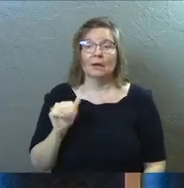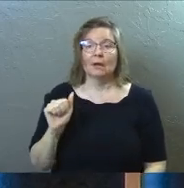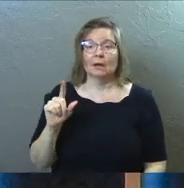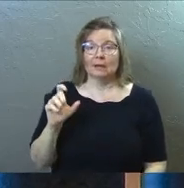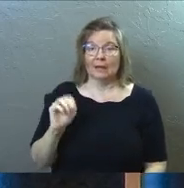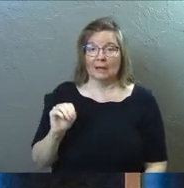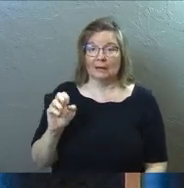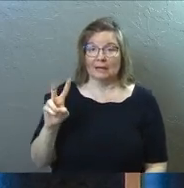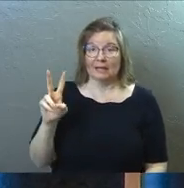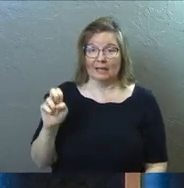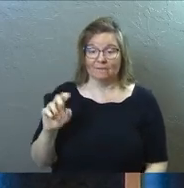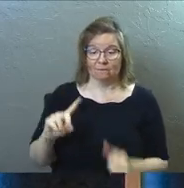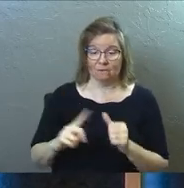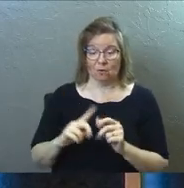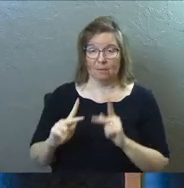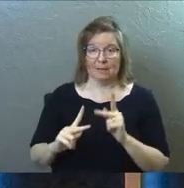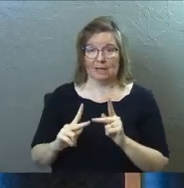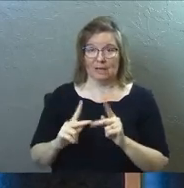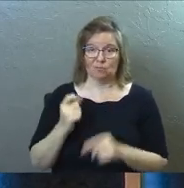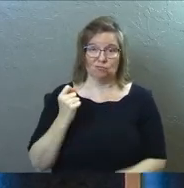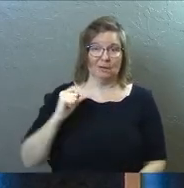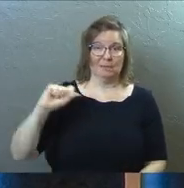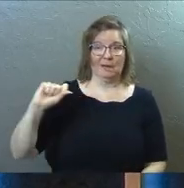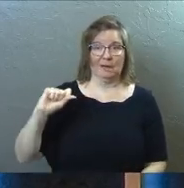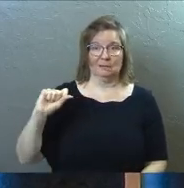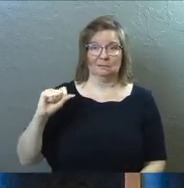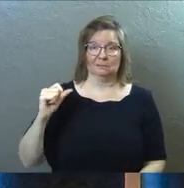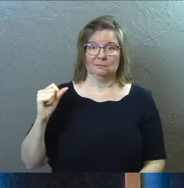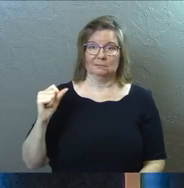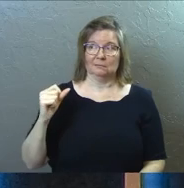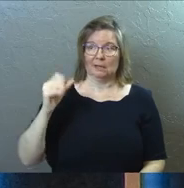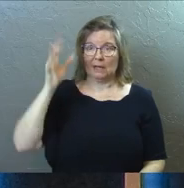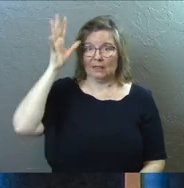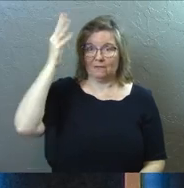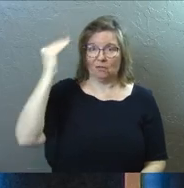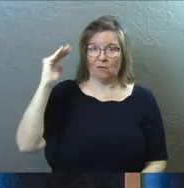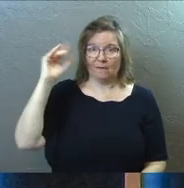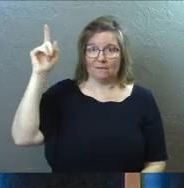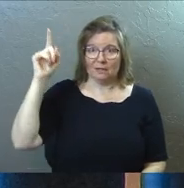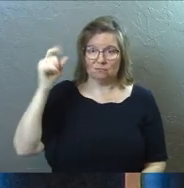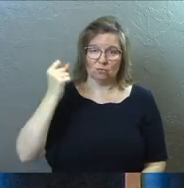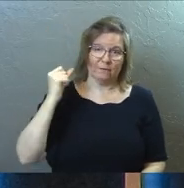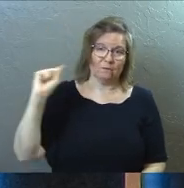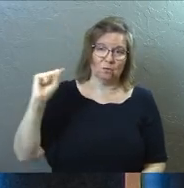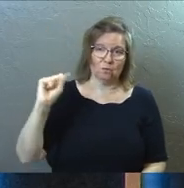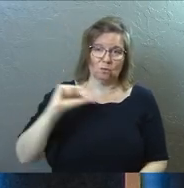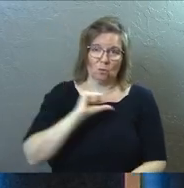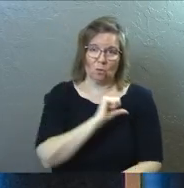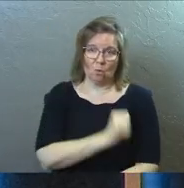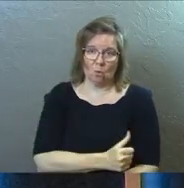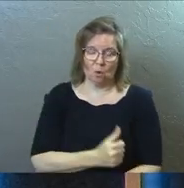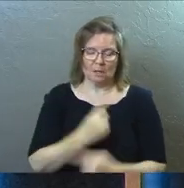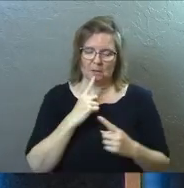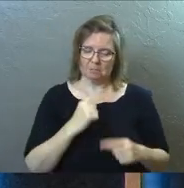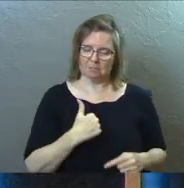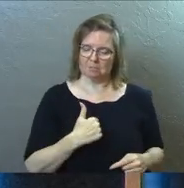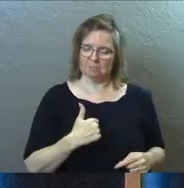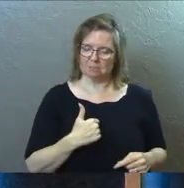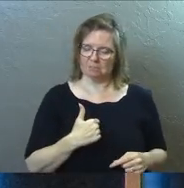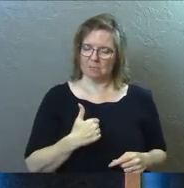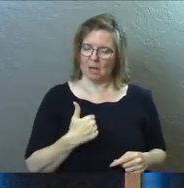Adam and Eve, the first people, rebelled against their Father in heaven, refused his authority, declared themselves